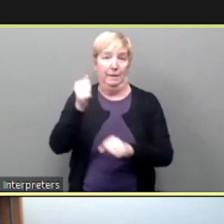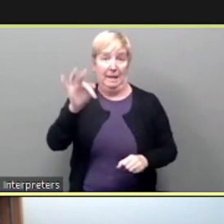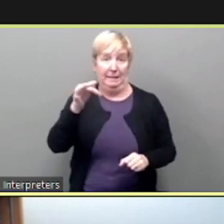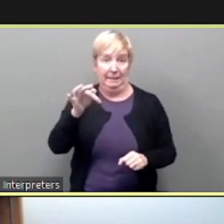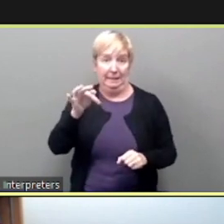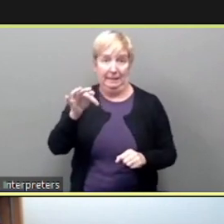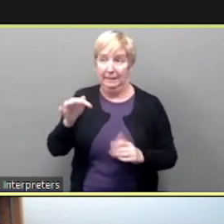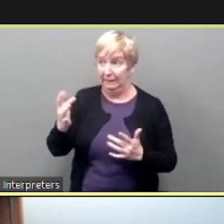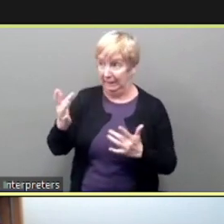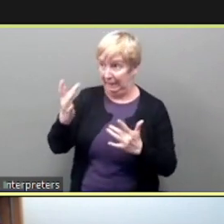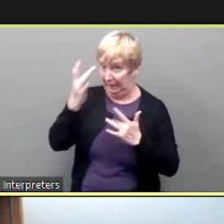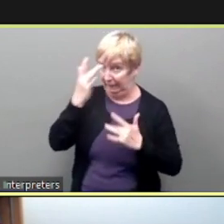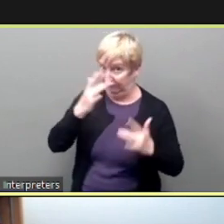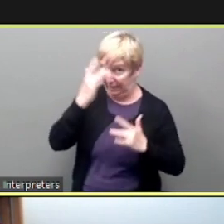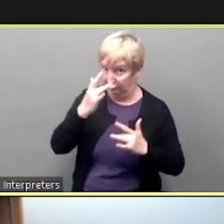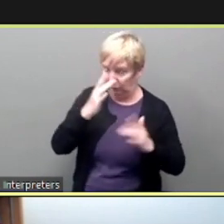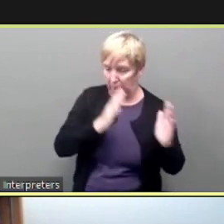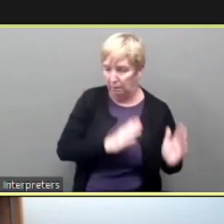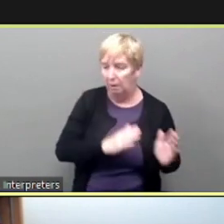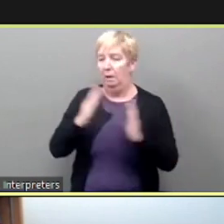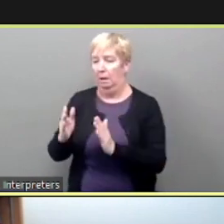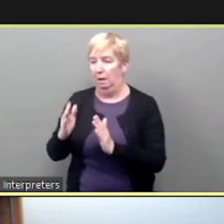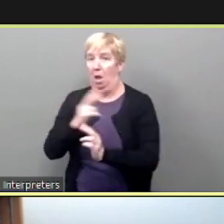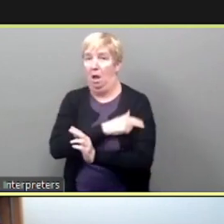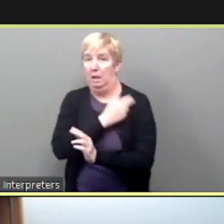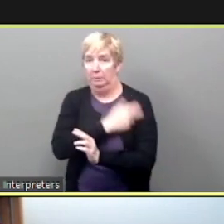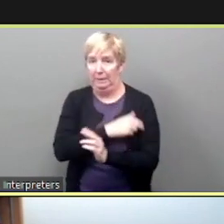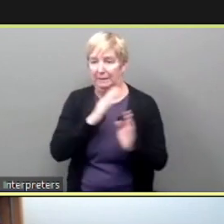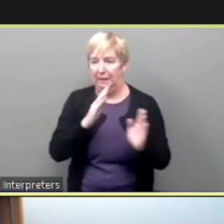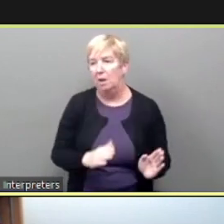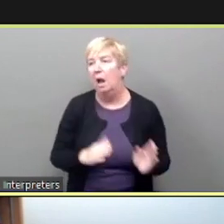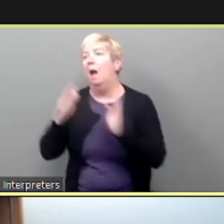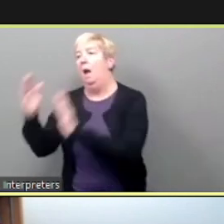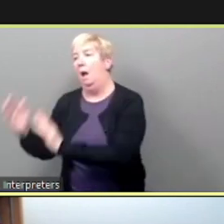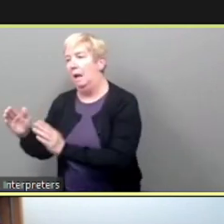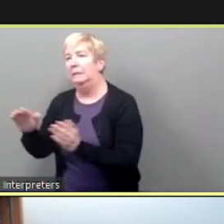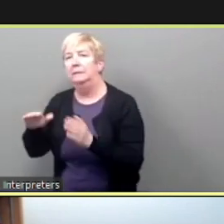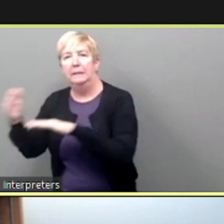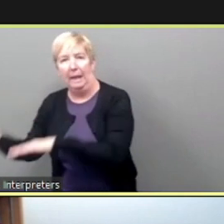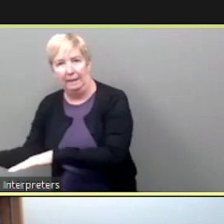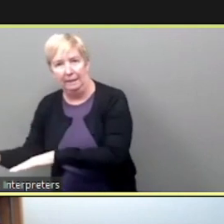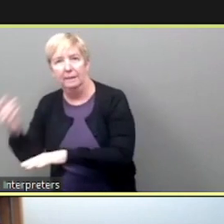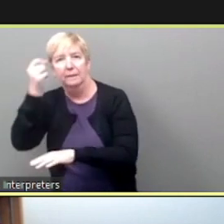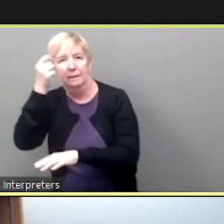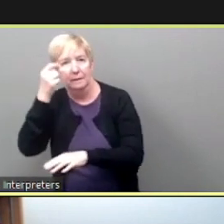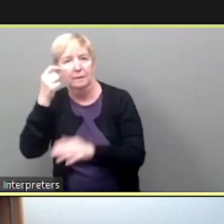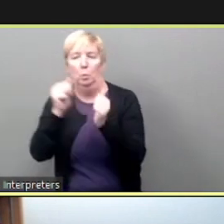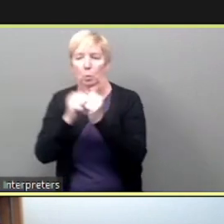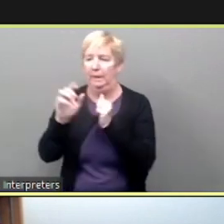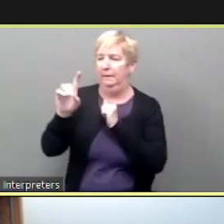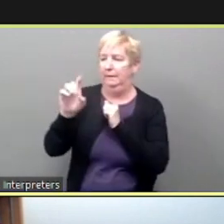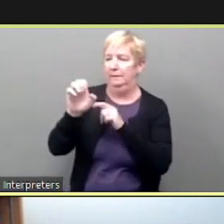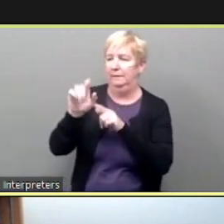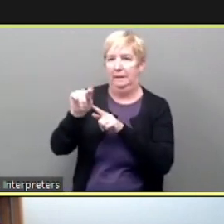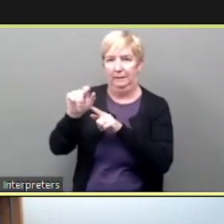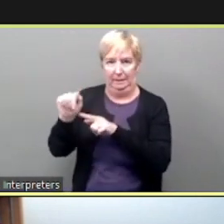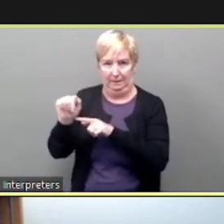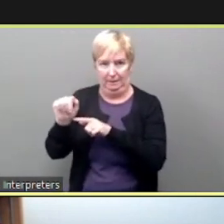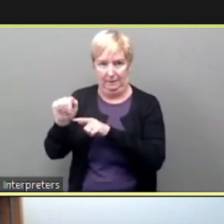infection, hospitalization, and death among those vaccinated, and we compared that to